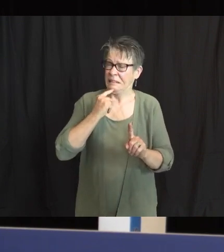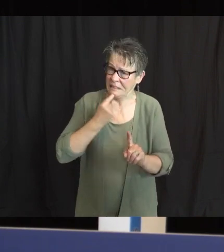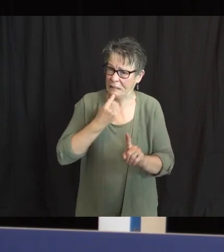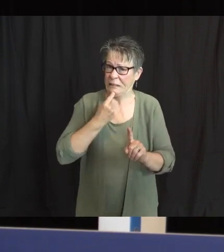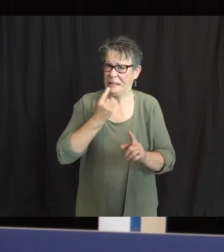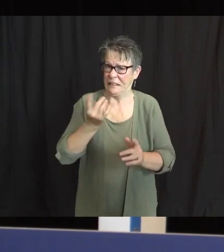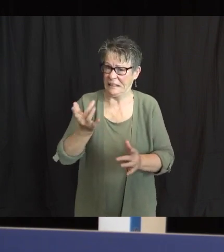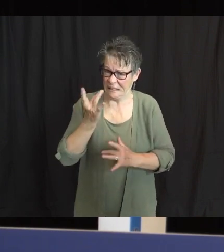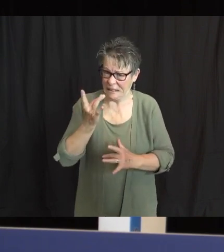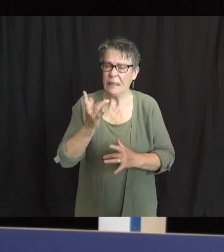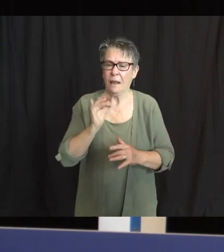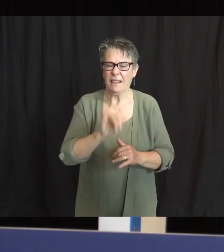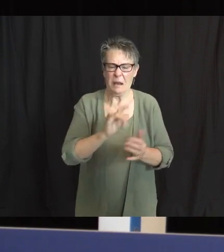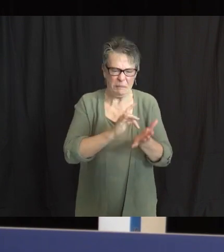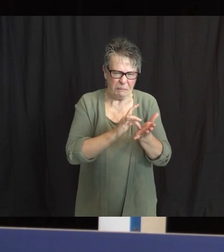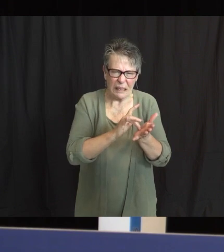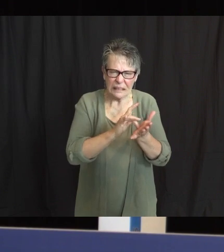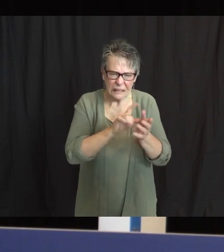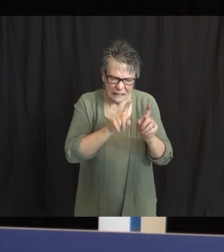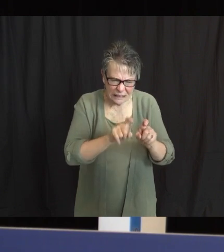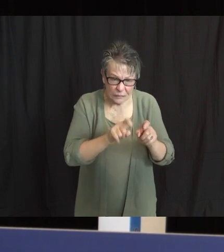remdesivir accelerated